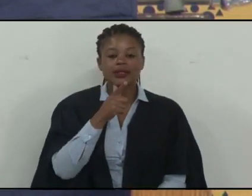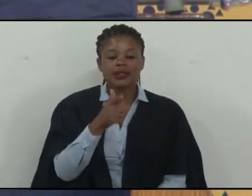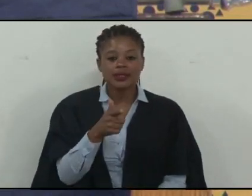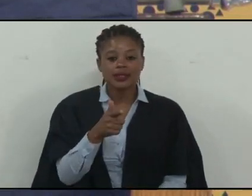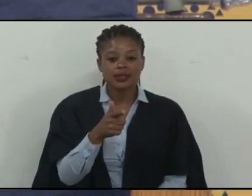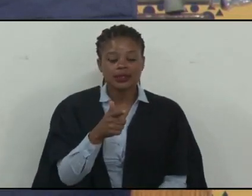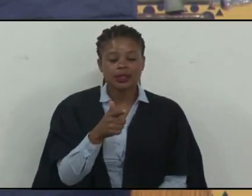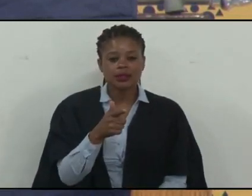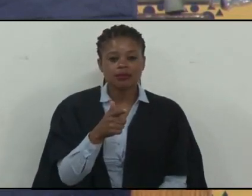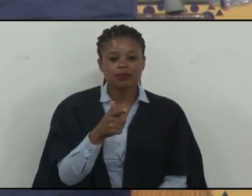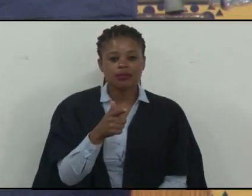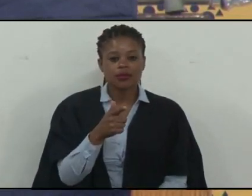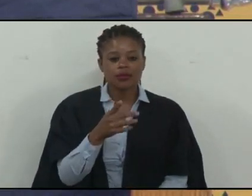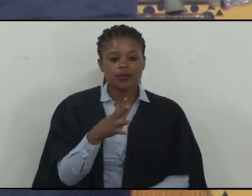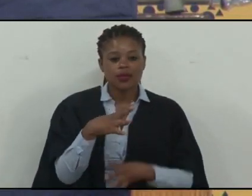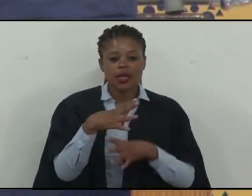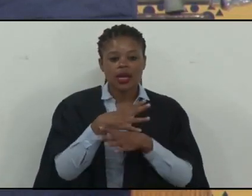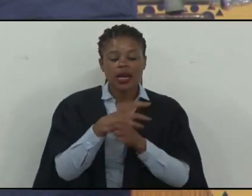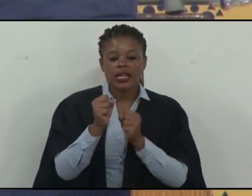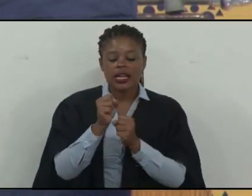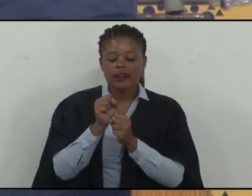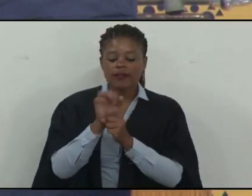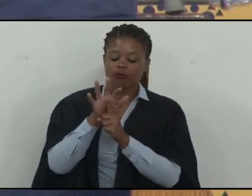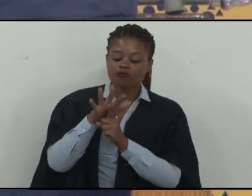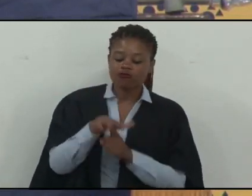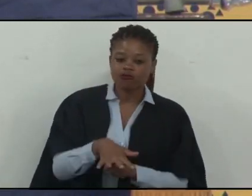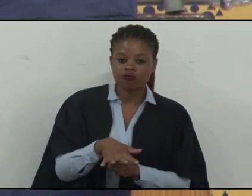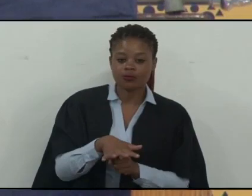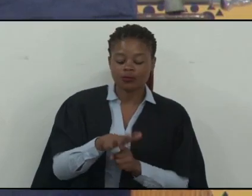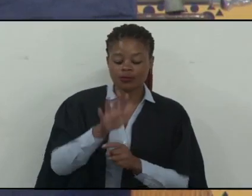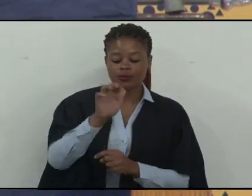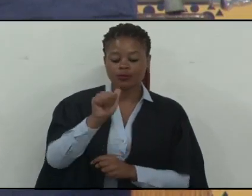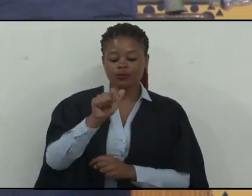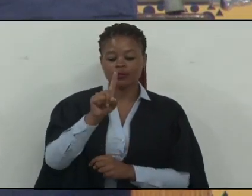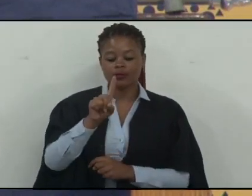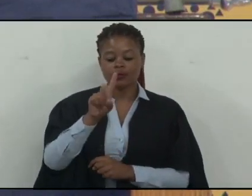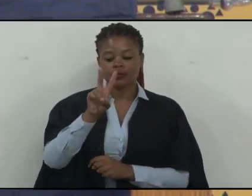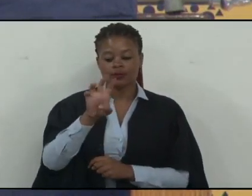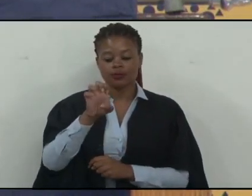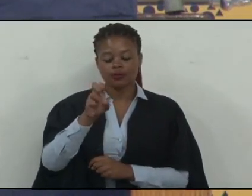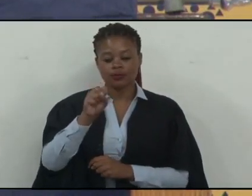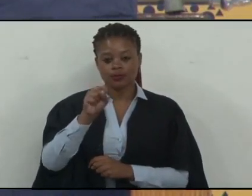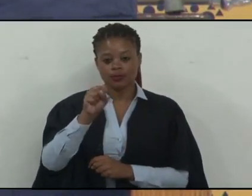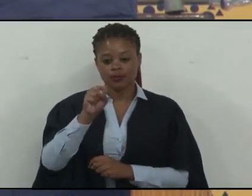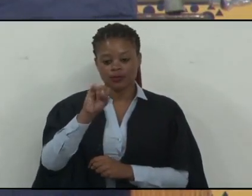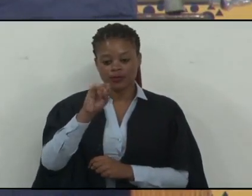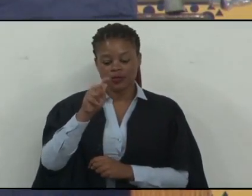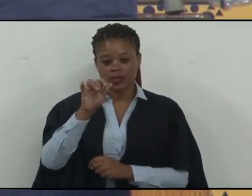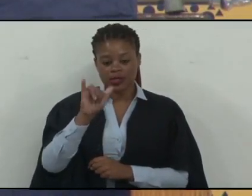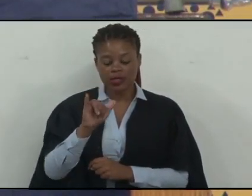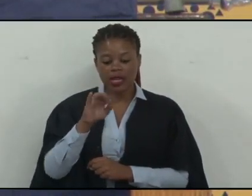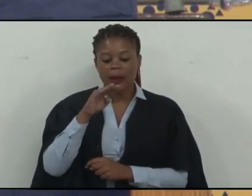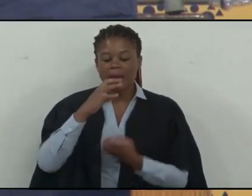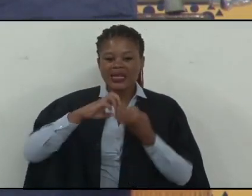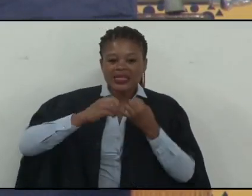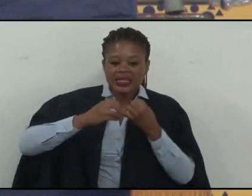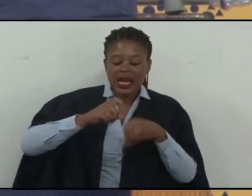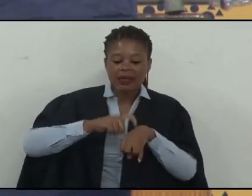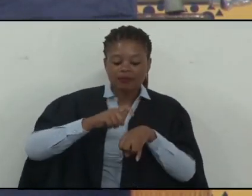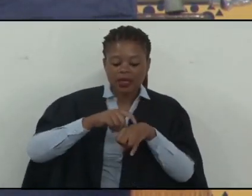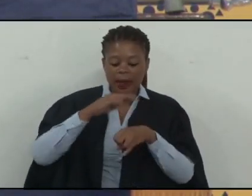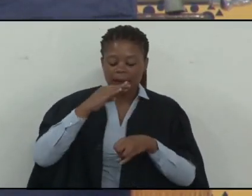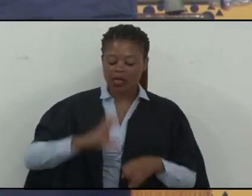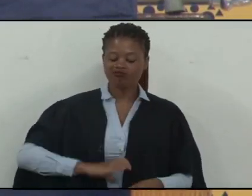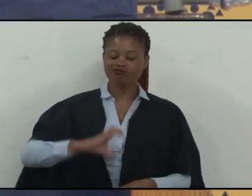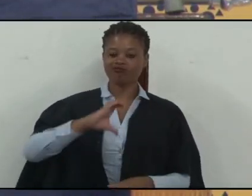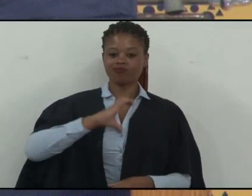and despondency has never defeated adversity. Trying times need courage and